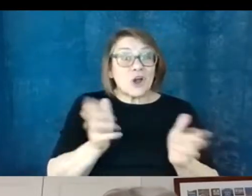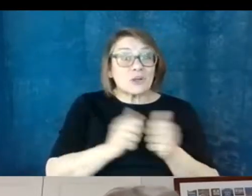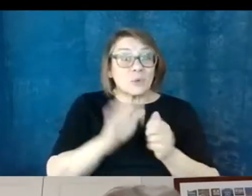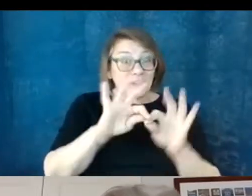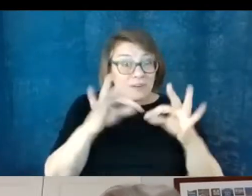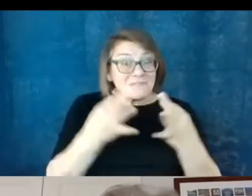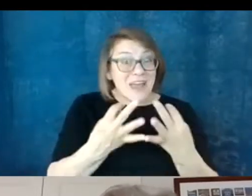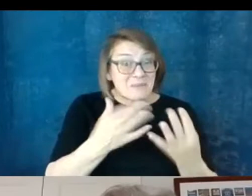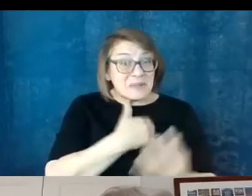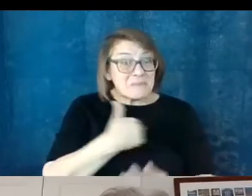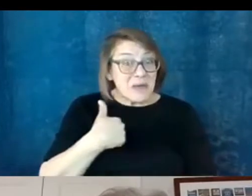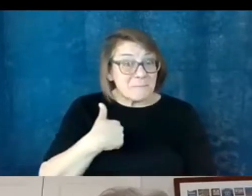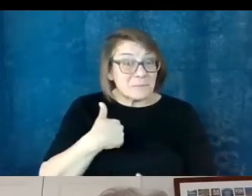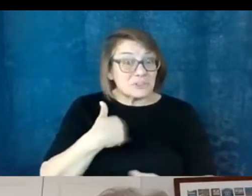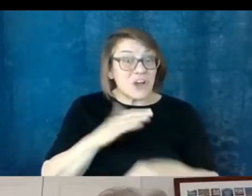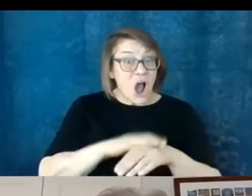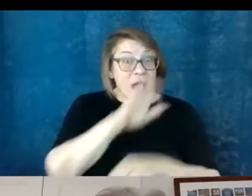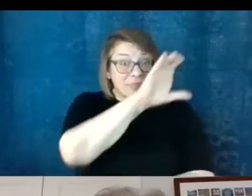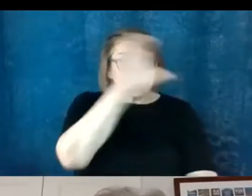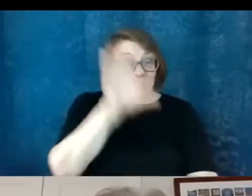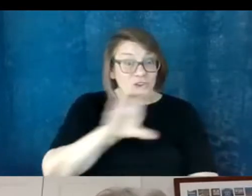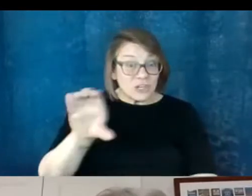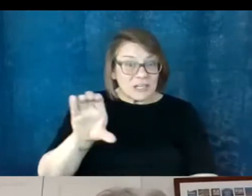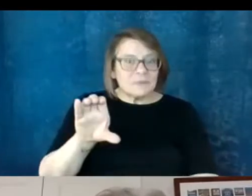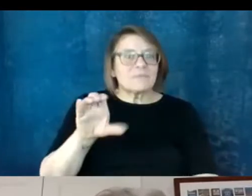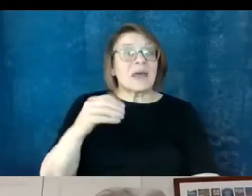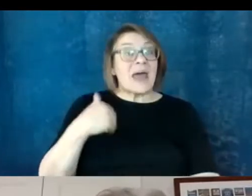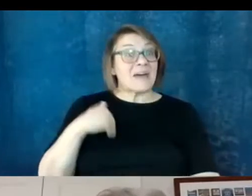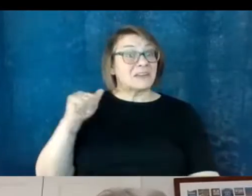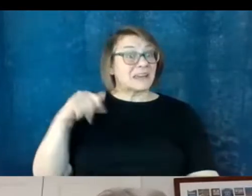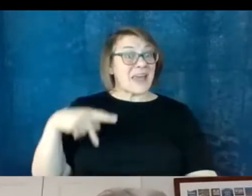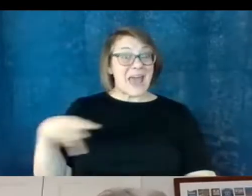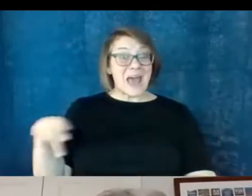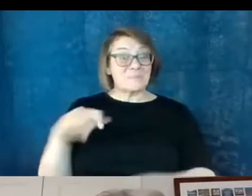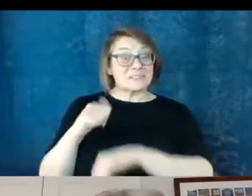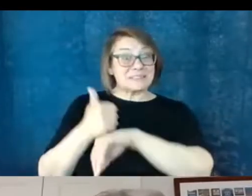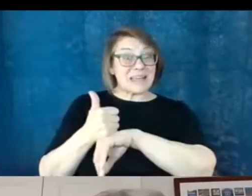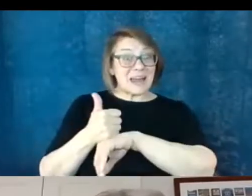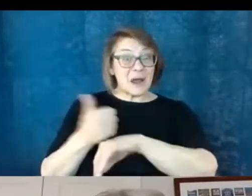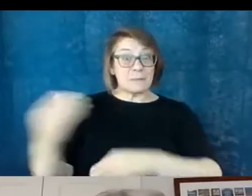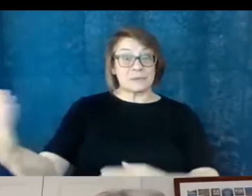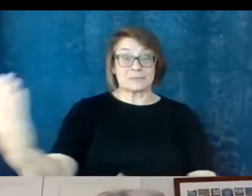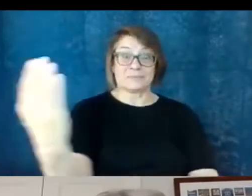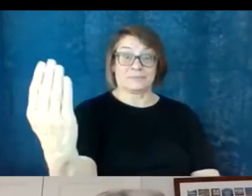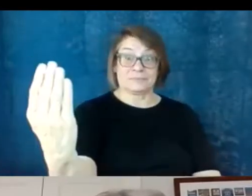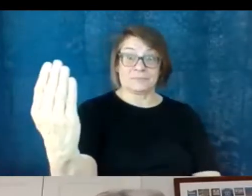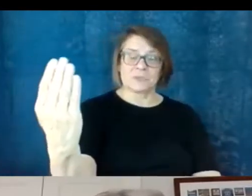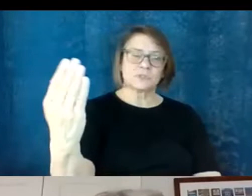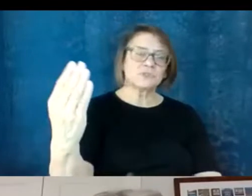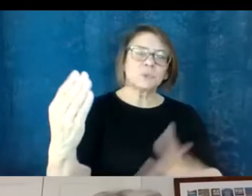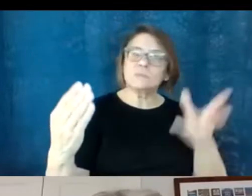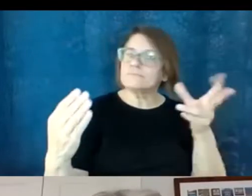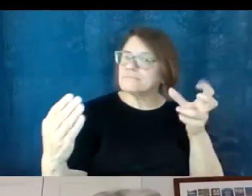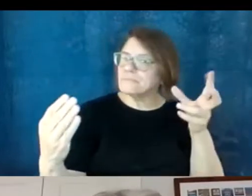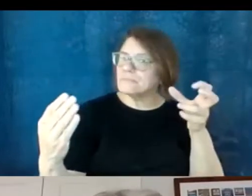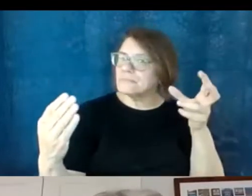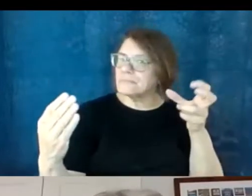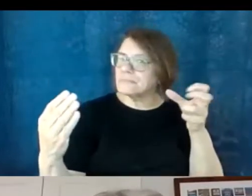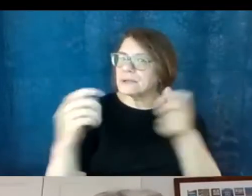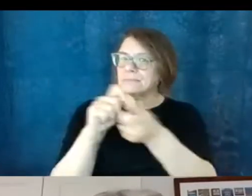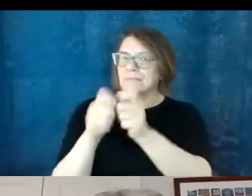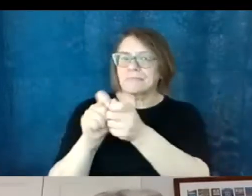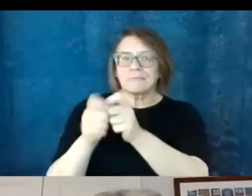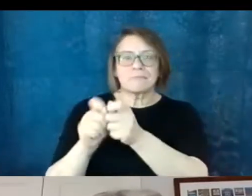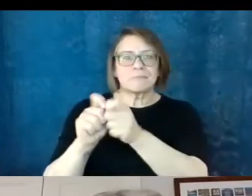family members over a screen, having that app just set up right by that screen to pick up what's being said and to be